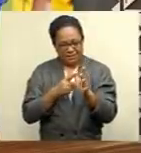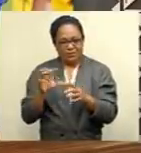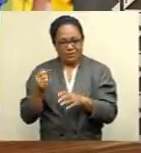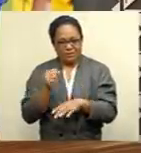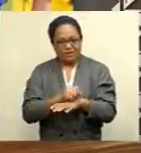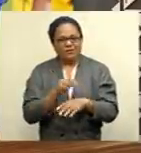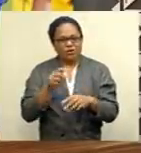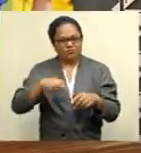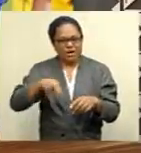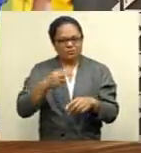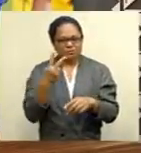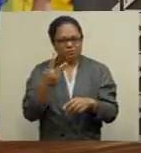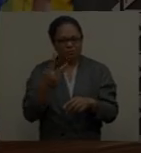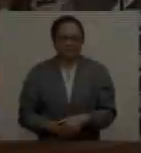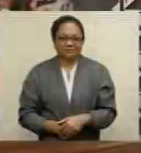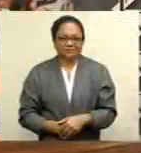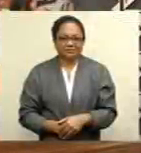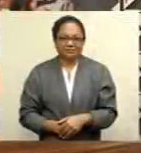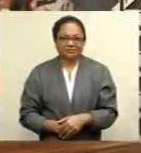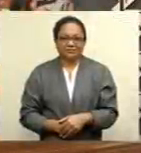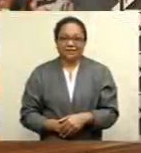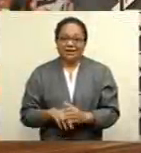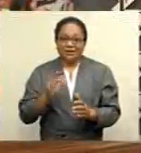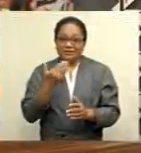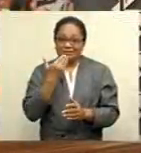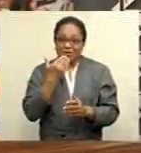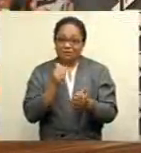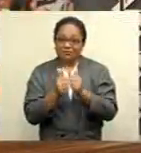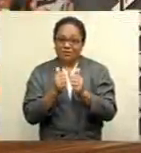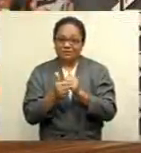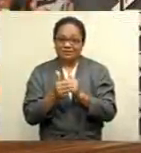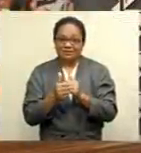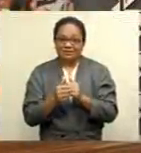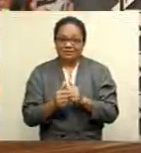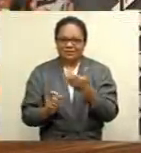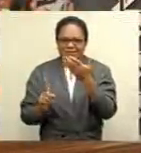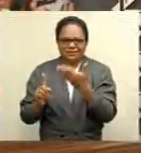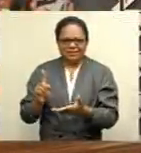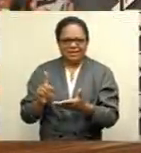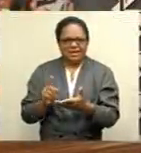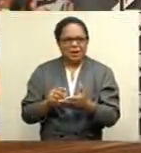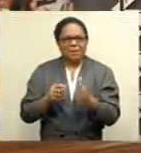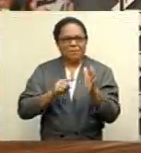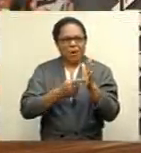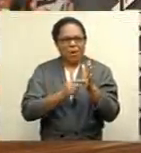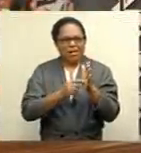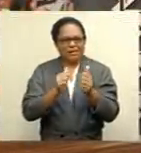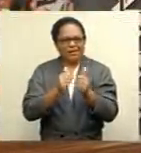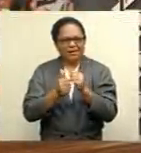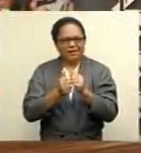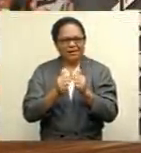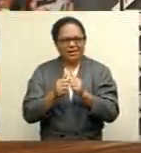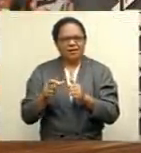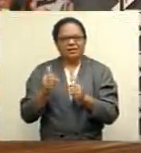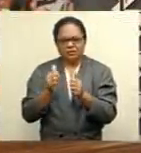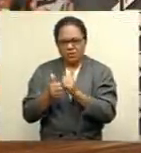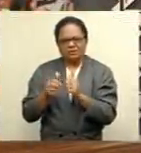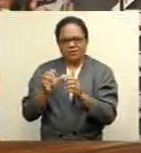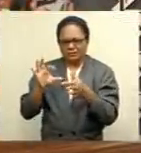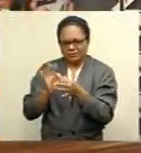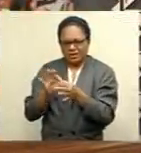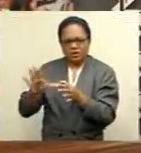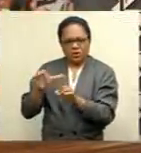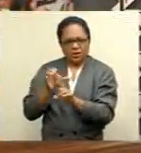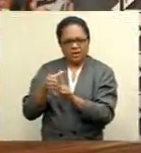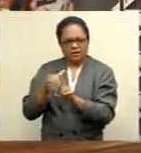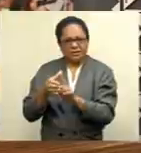FIFA World Cup African qualifiers. In our quirky sport of the day, Mesoamerican ball game, a sport with ritual associations played since